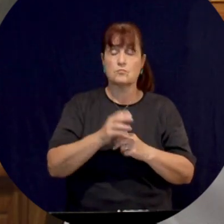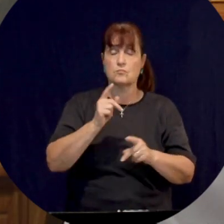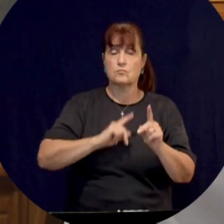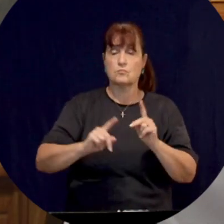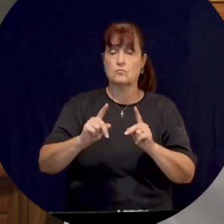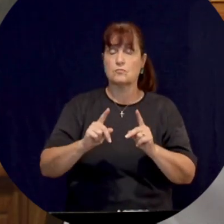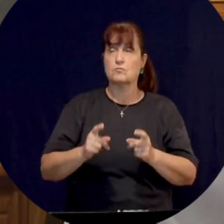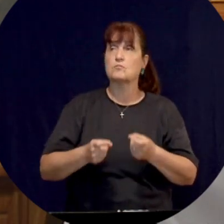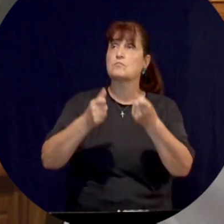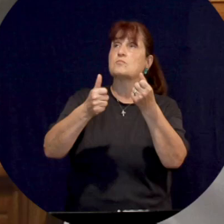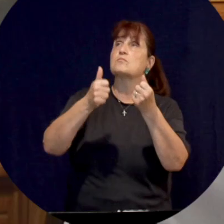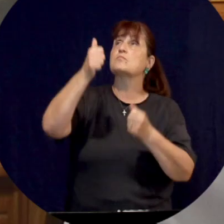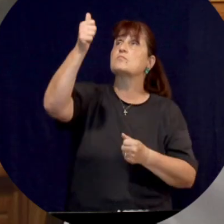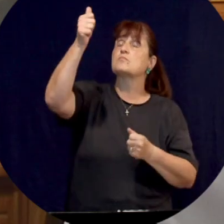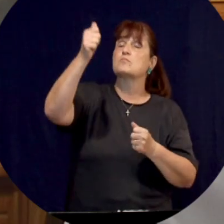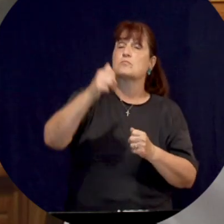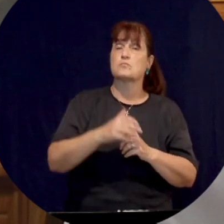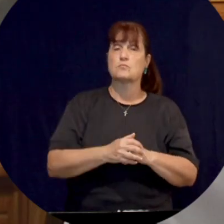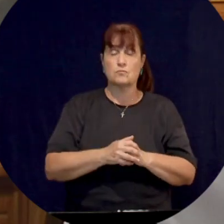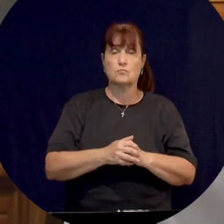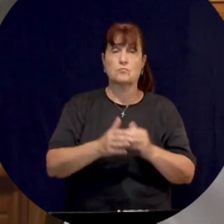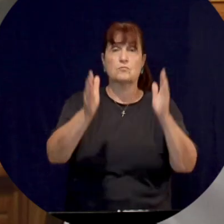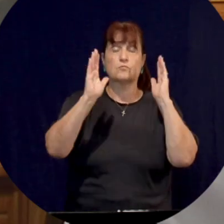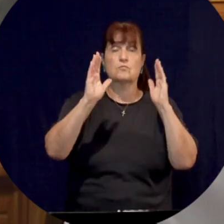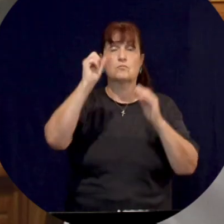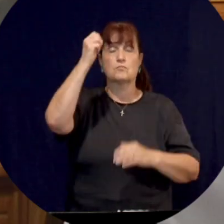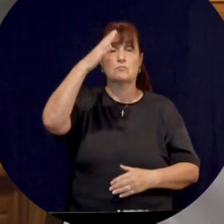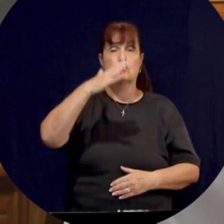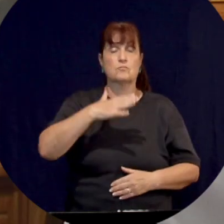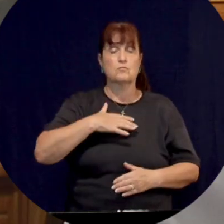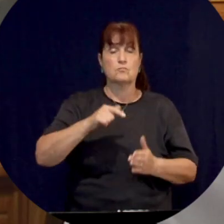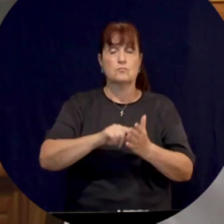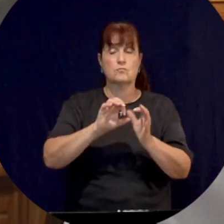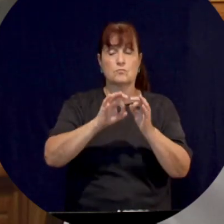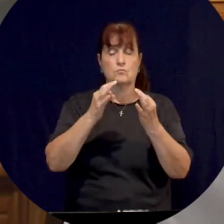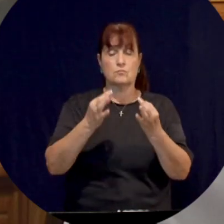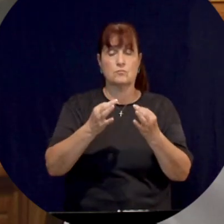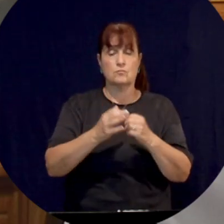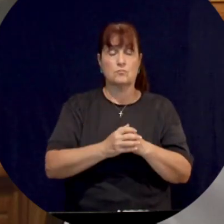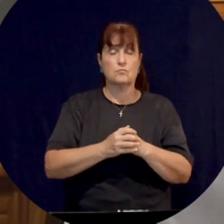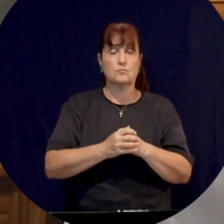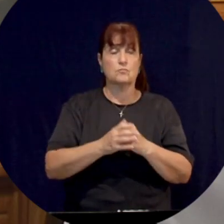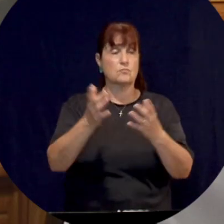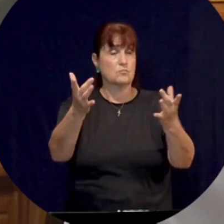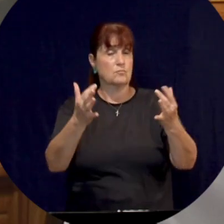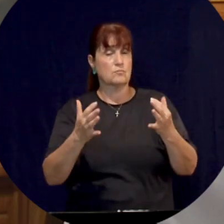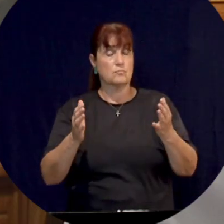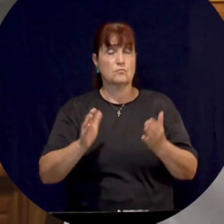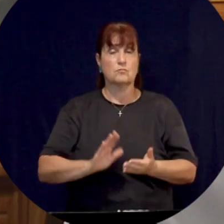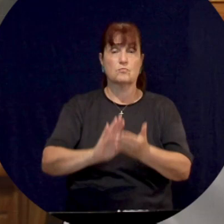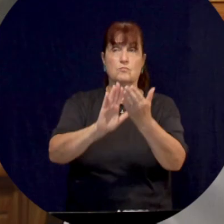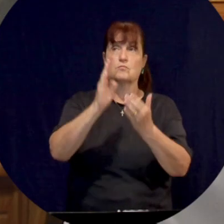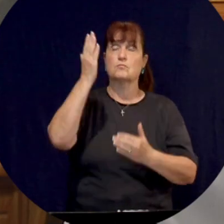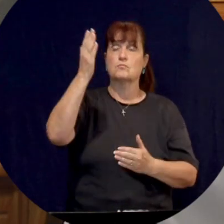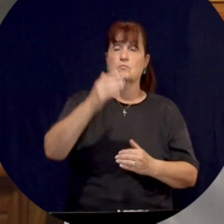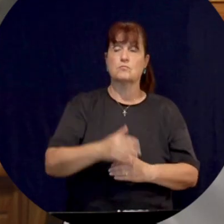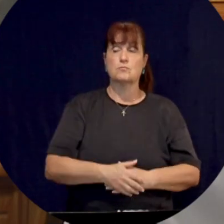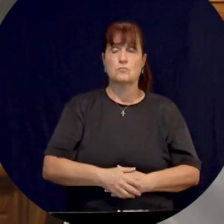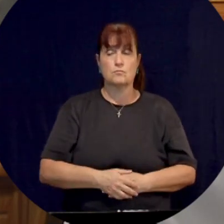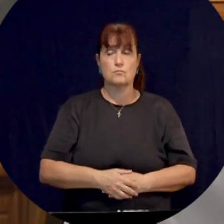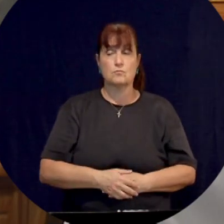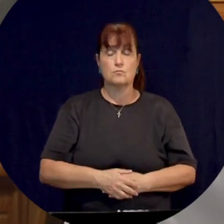gained as your own. Listen graciously to this family which you have gathered here before